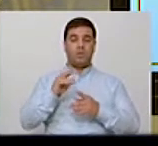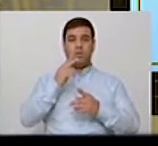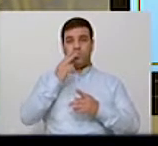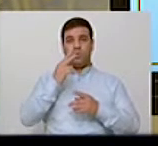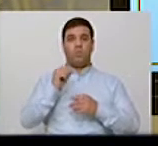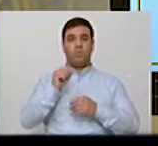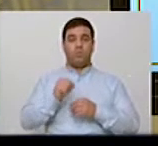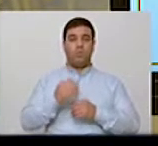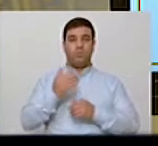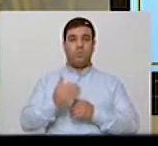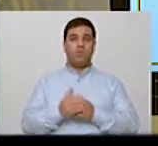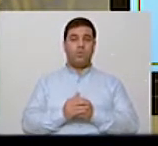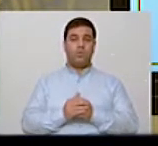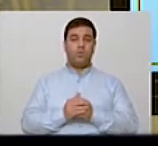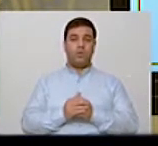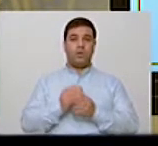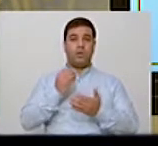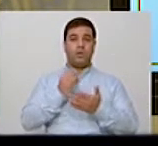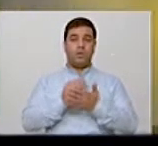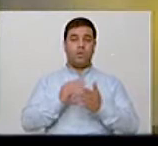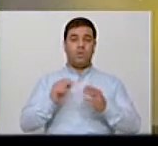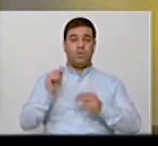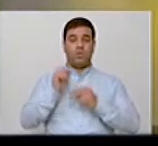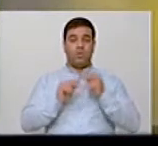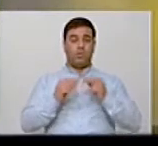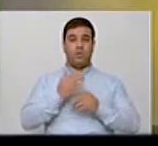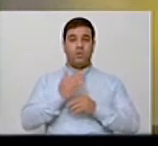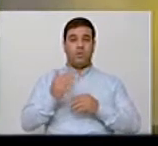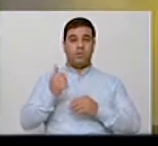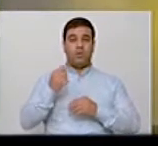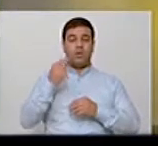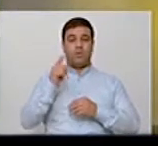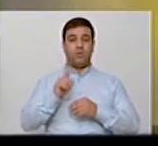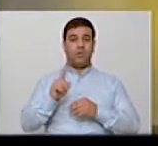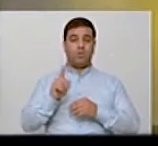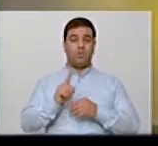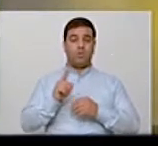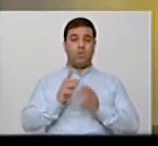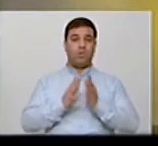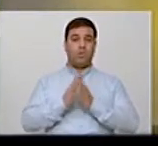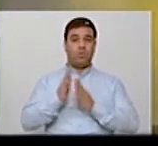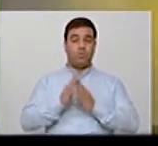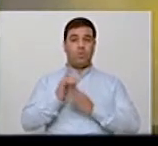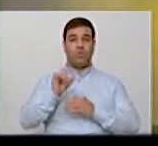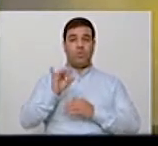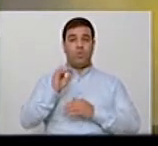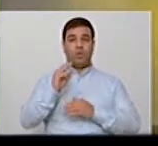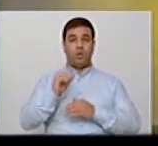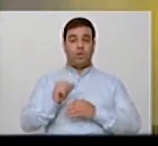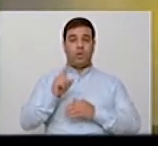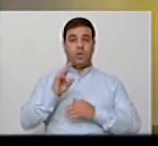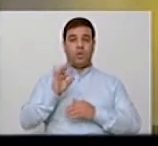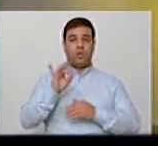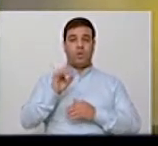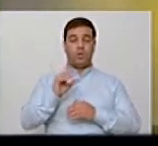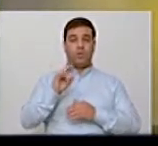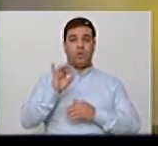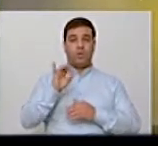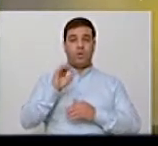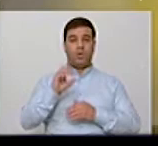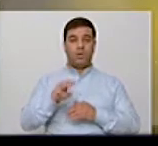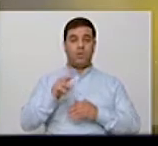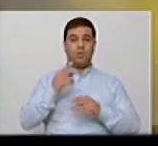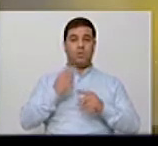mumkin ekan. Aziz o'quvchilar, sizga ma'lumki, o'simlik hujayrasidagi xloroplastlarda